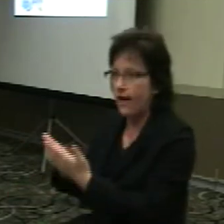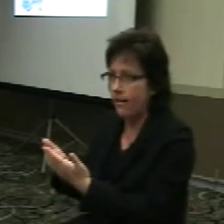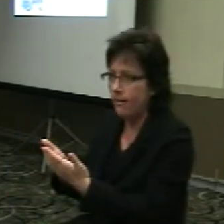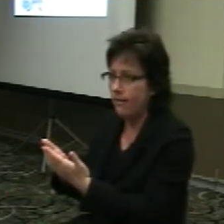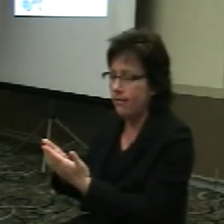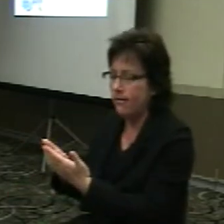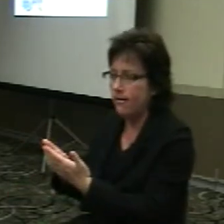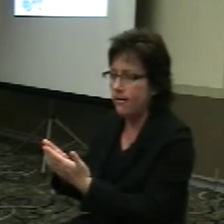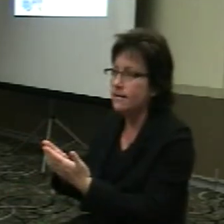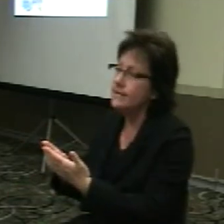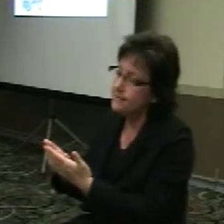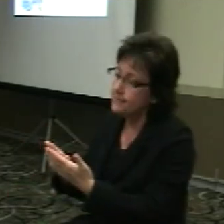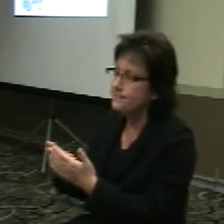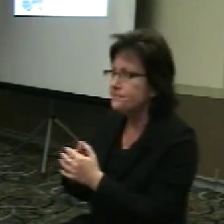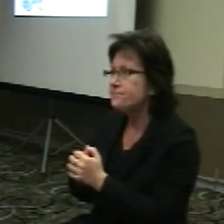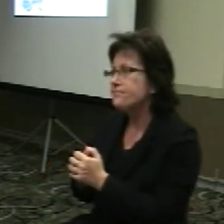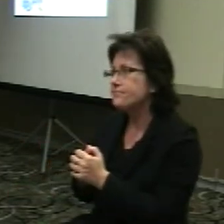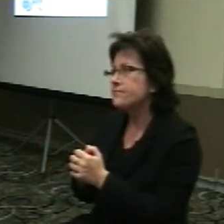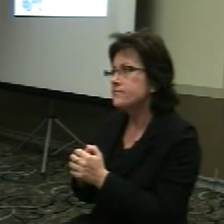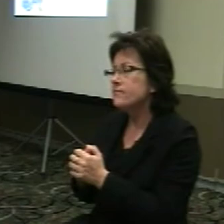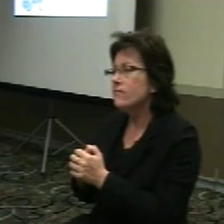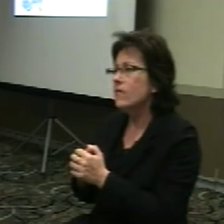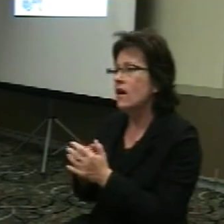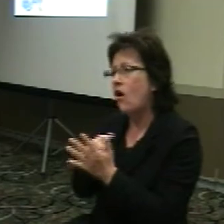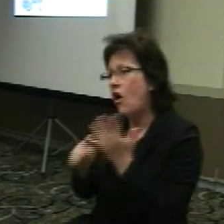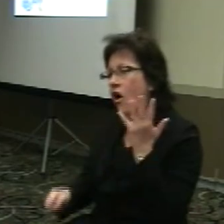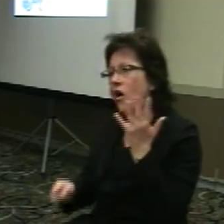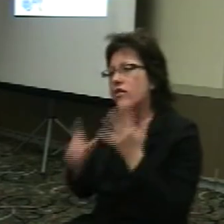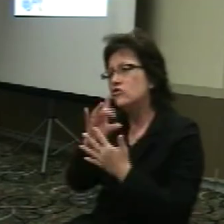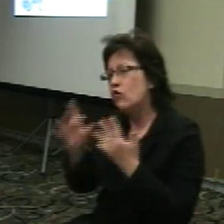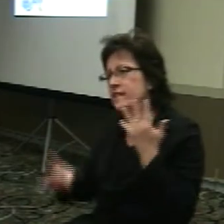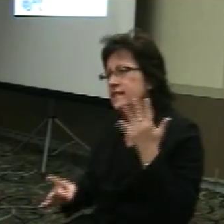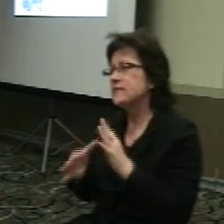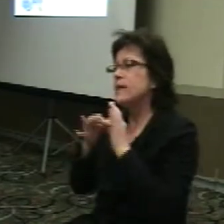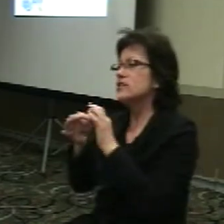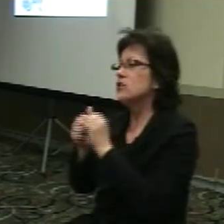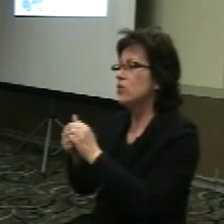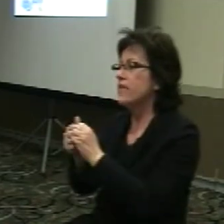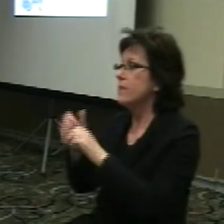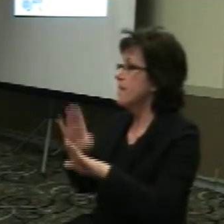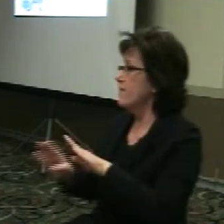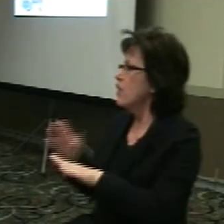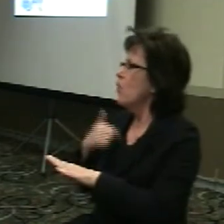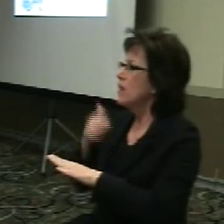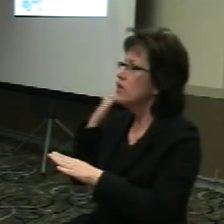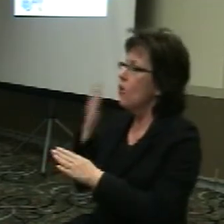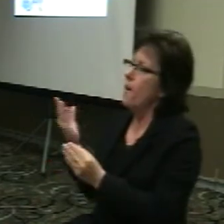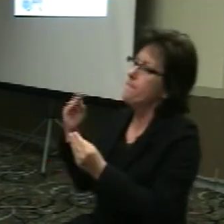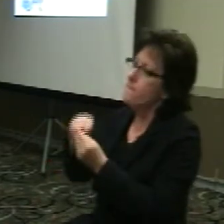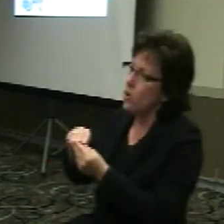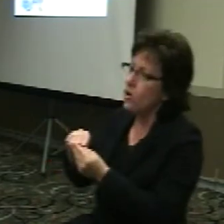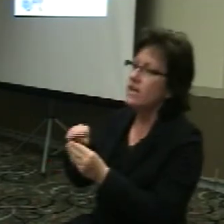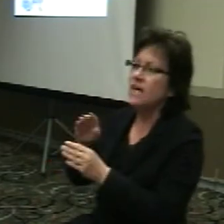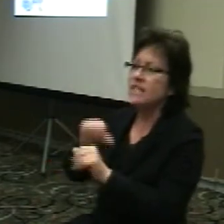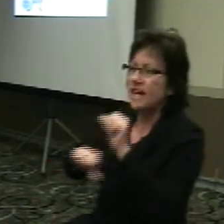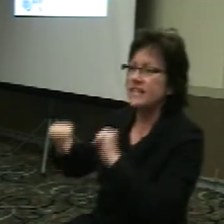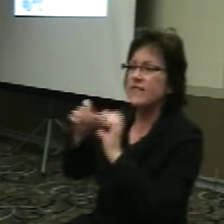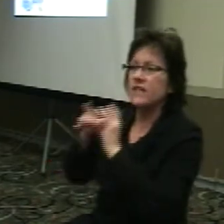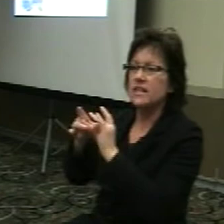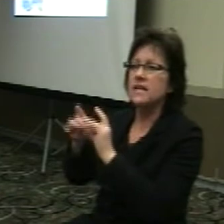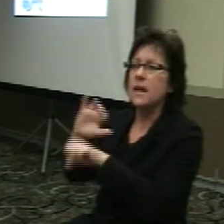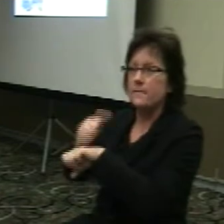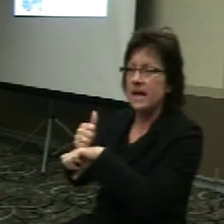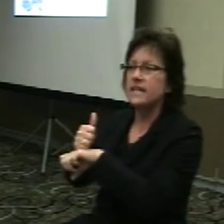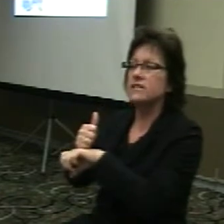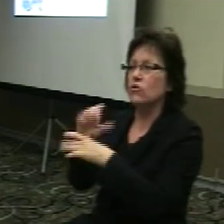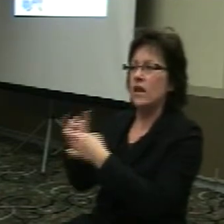Okay? But the arsenal, especially around behavior, actually we know far more scientifically based interventions around behavior than we probably